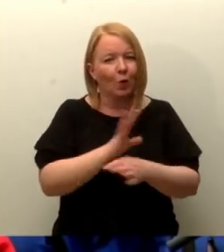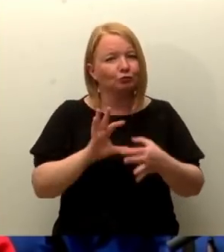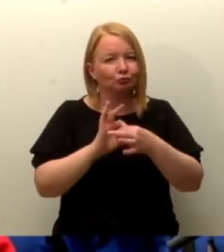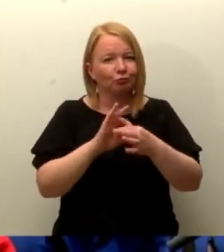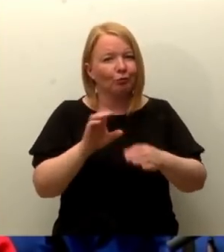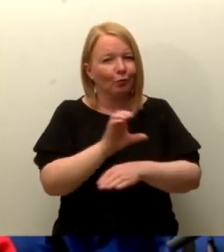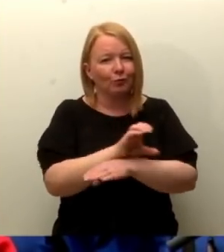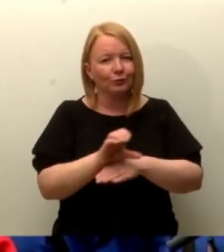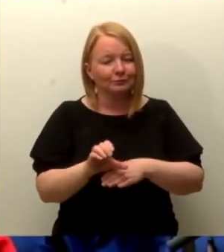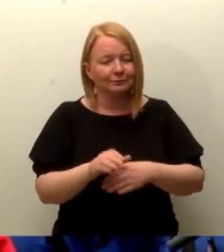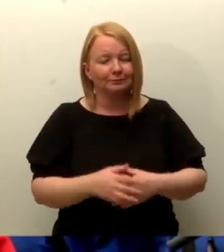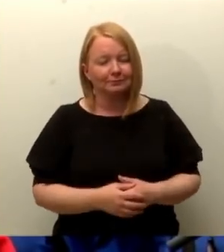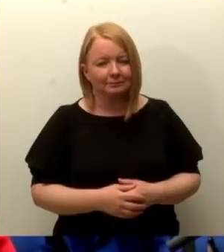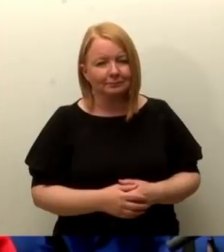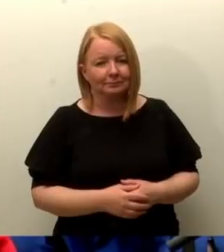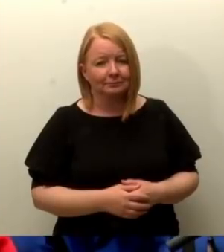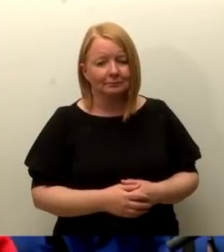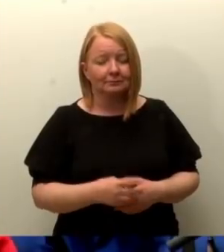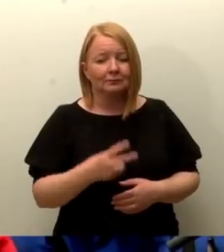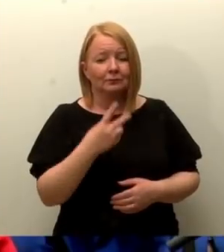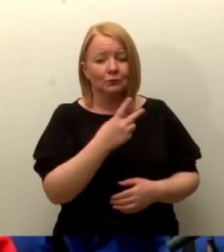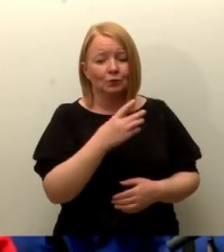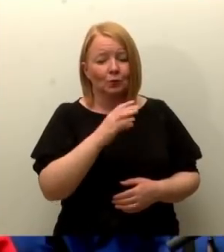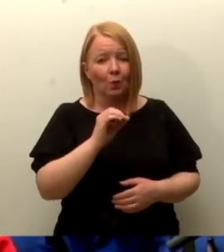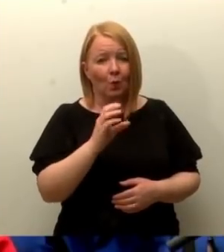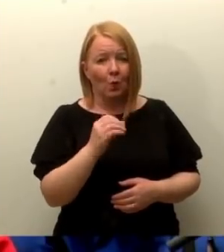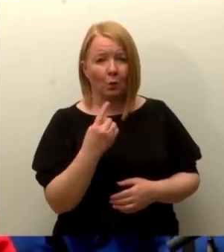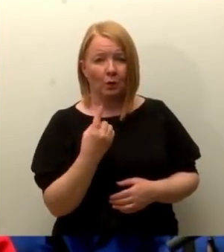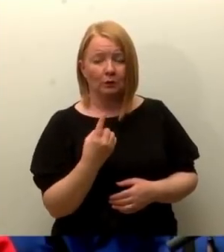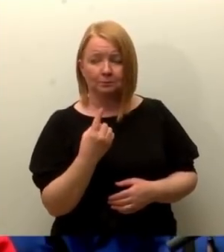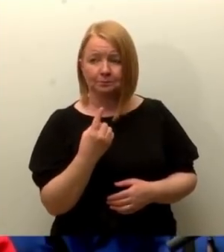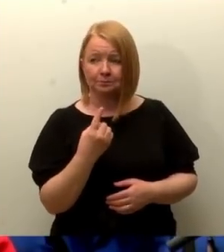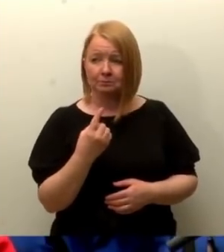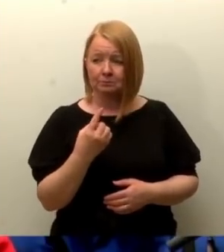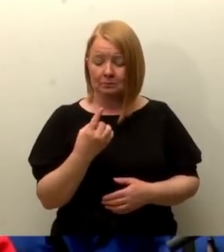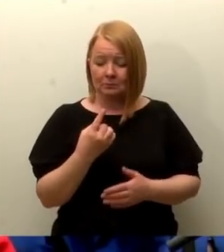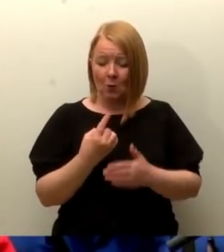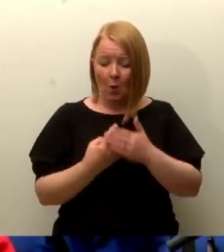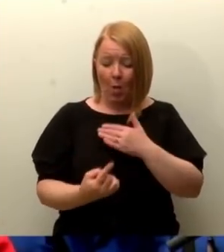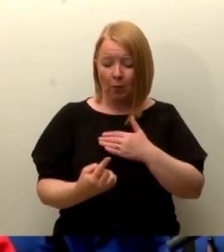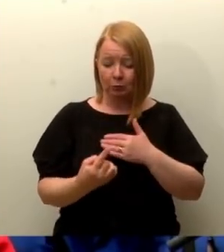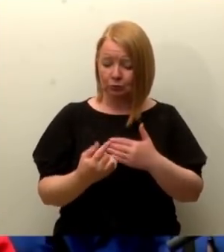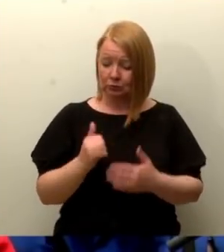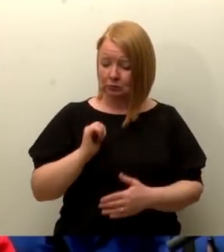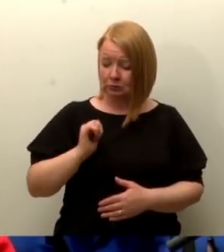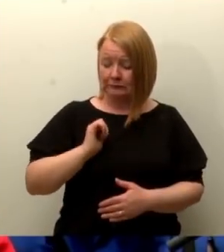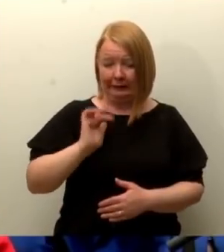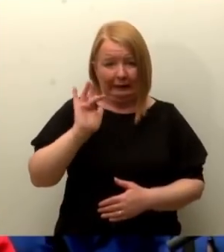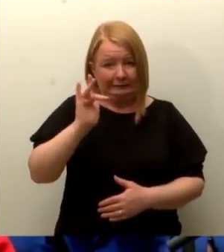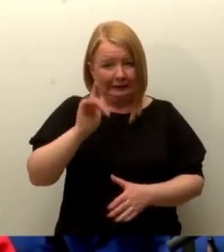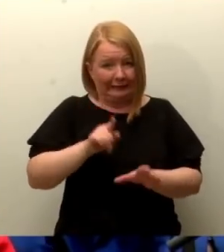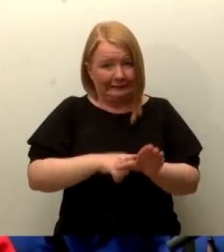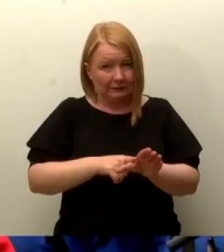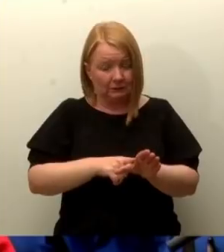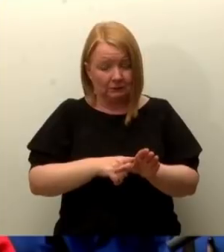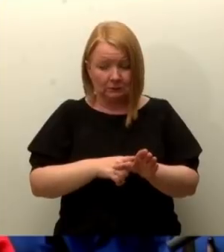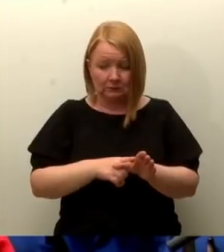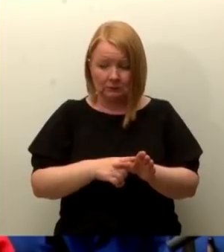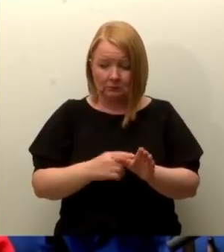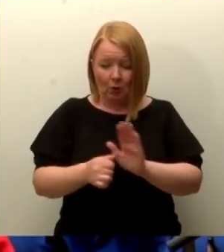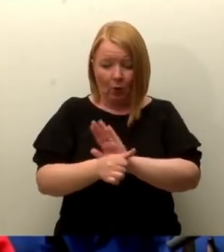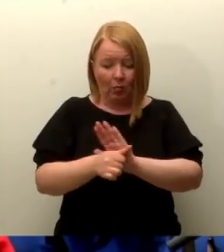course. In 2001, when I was almost 10 years into my practice as an orthopedic surgeon